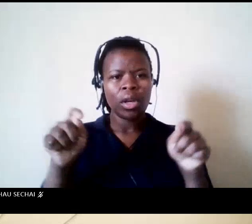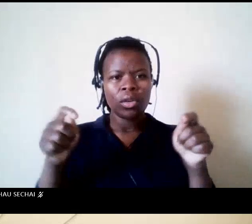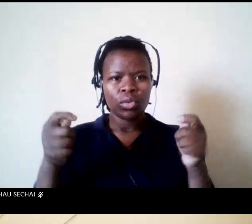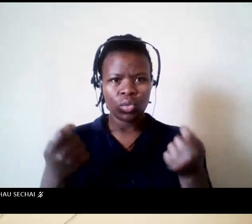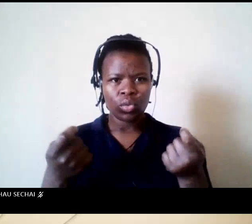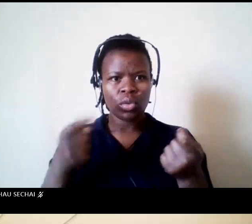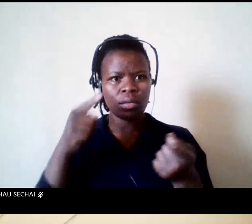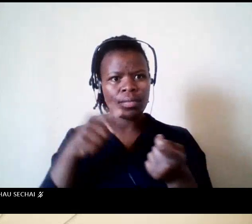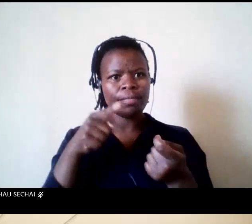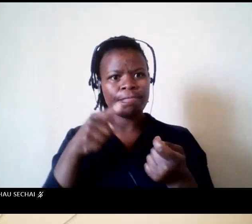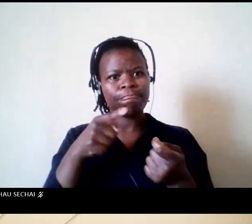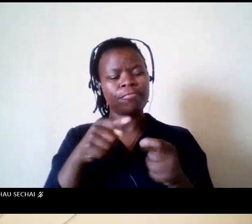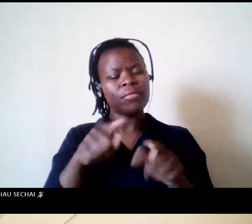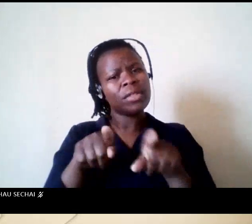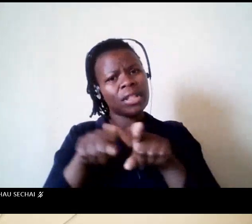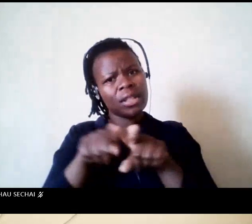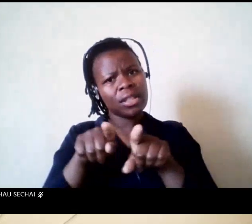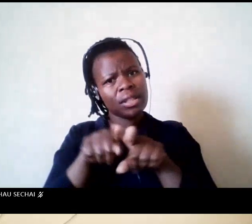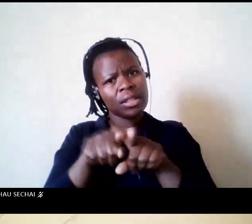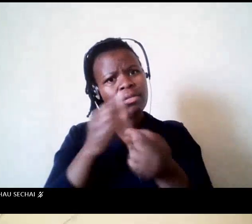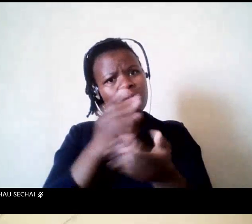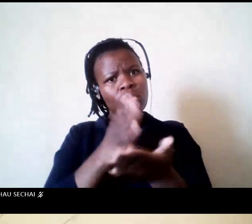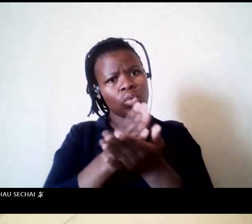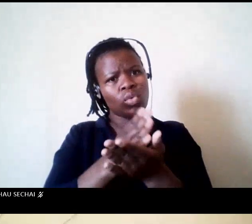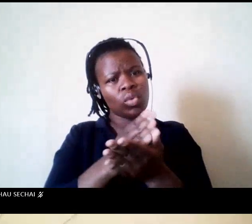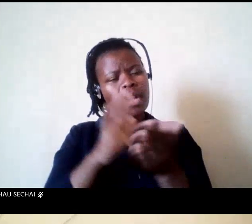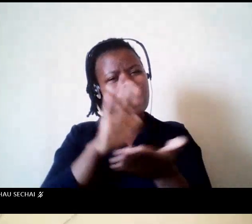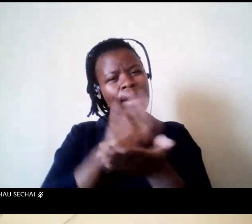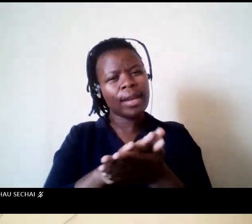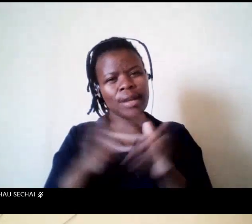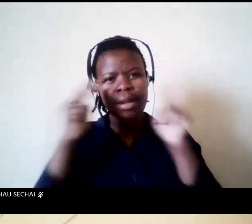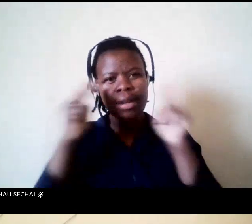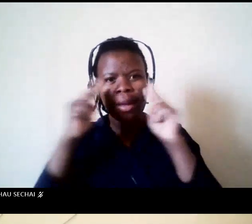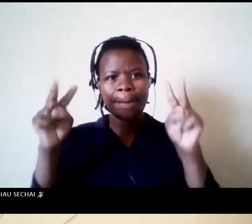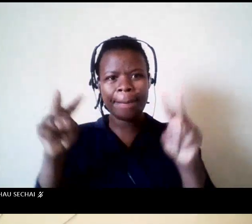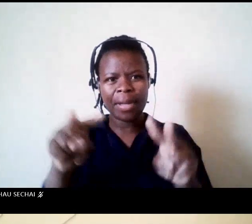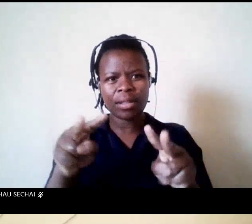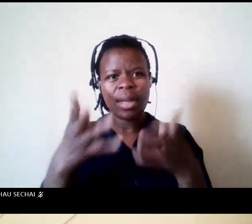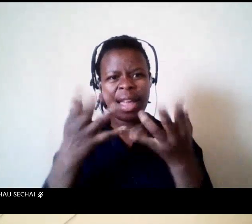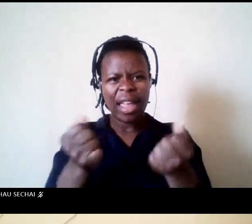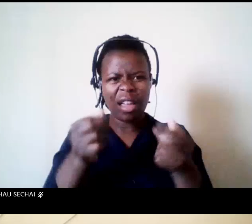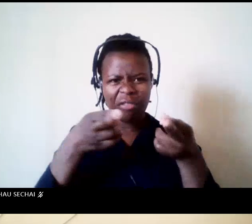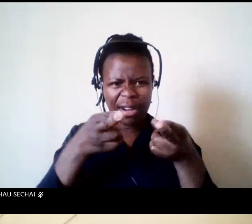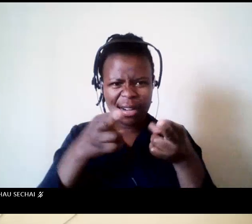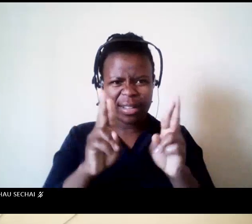Broderick and Lavin perspective. Like there's this risk of